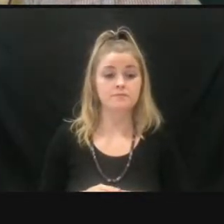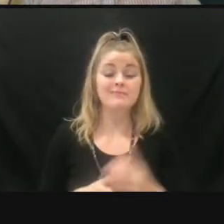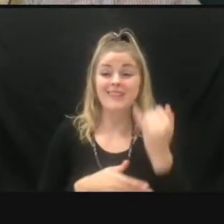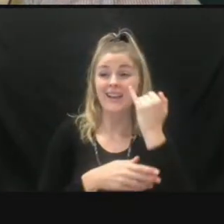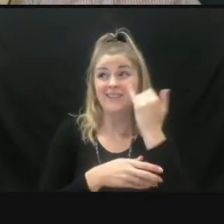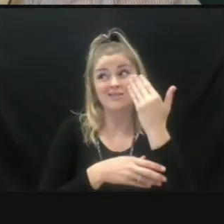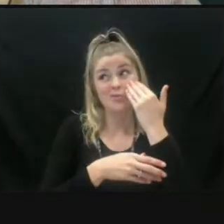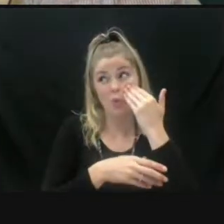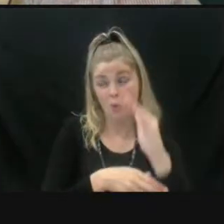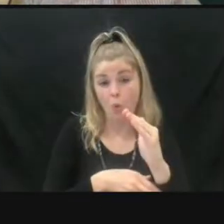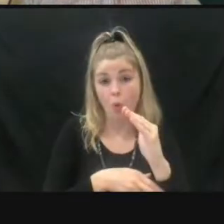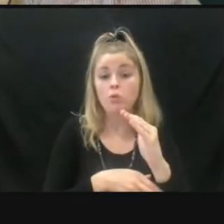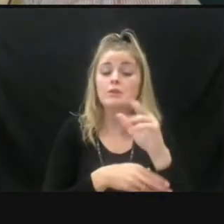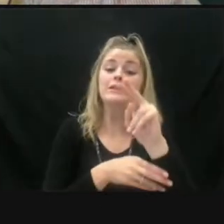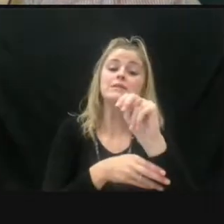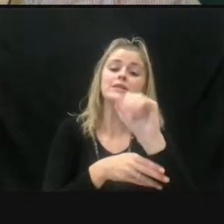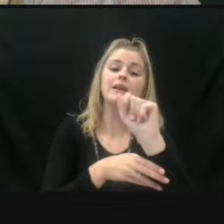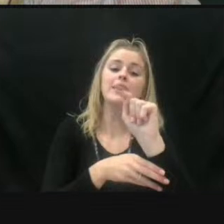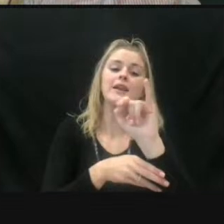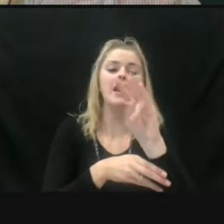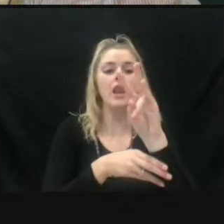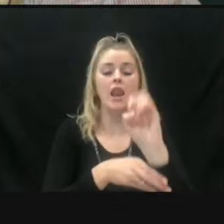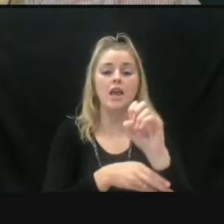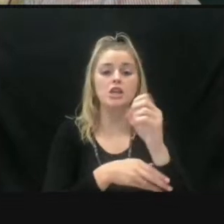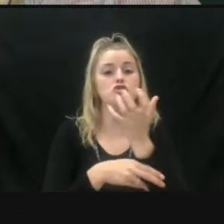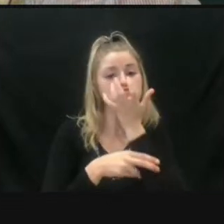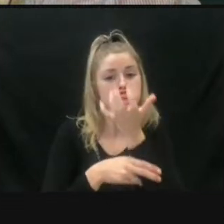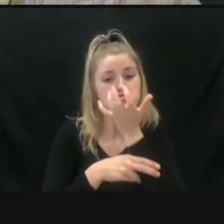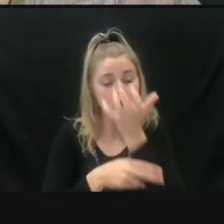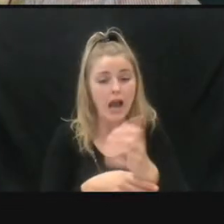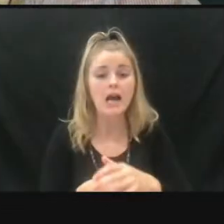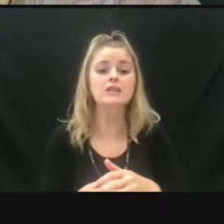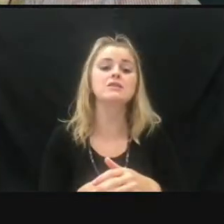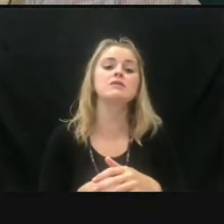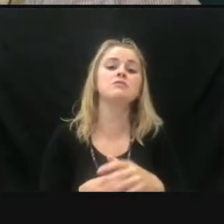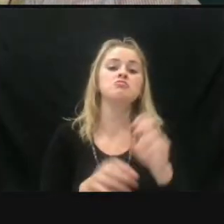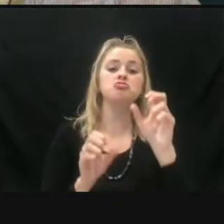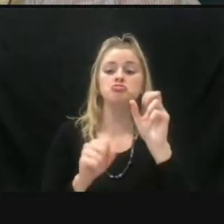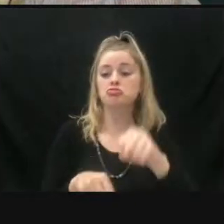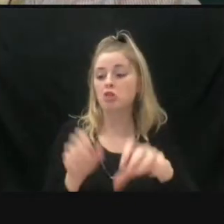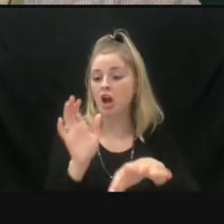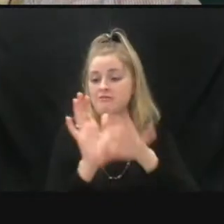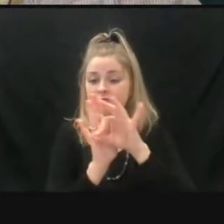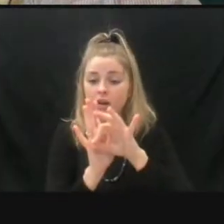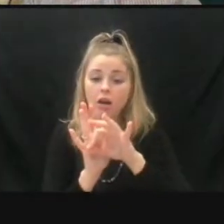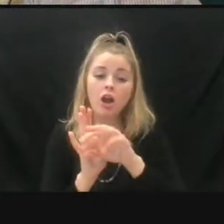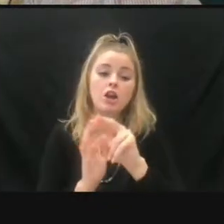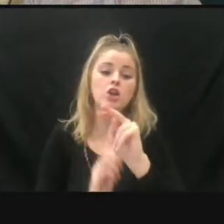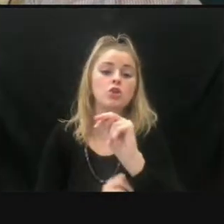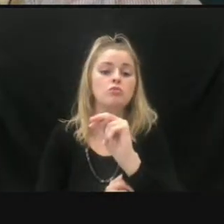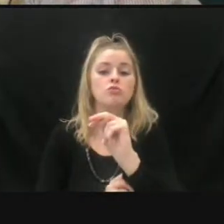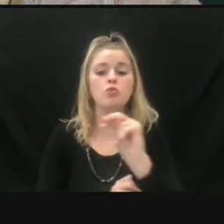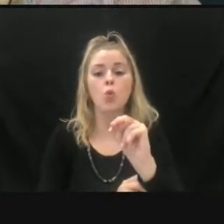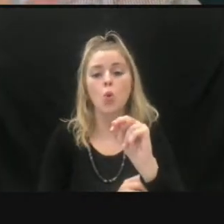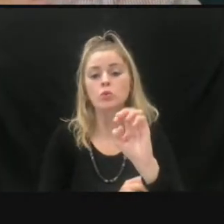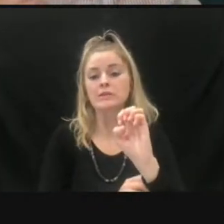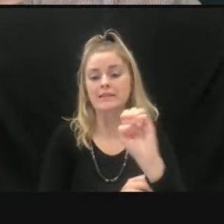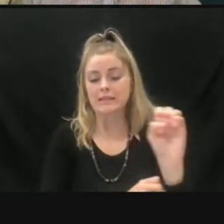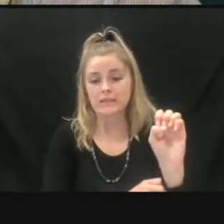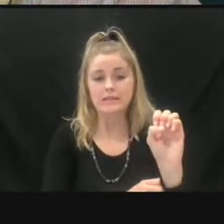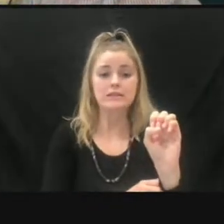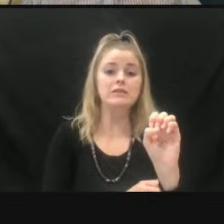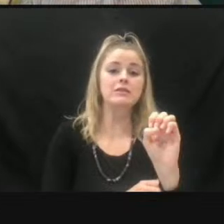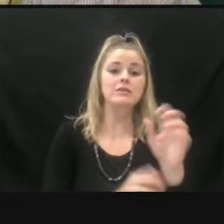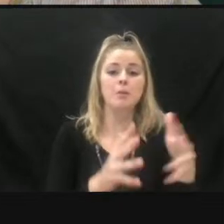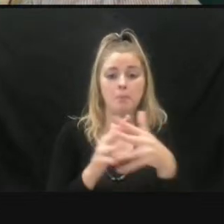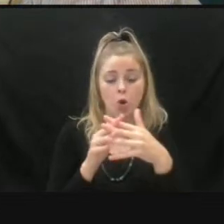know, cattail is a native grass found in the marshlands and waterways of much of eastern North America. It has a